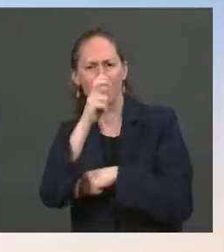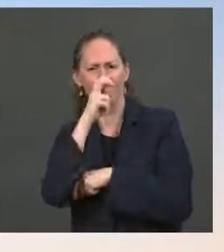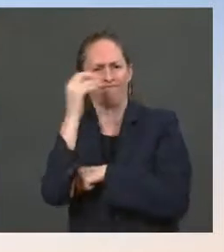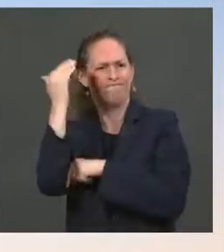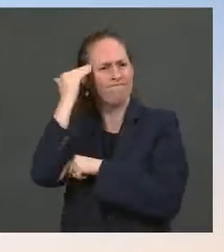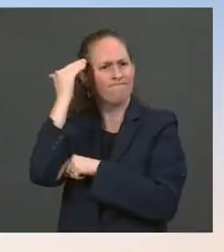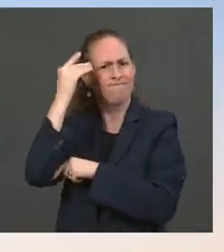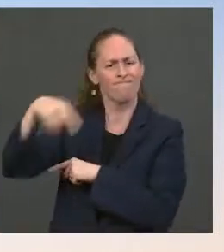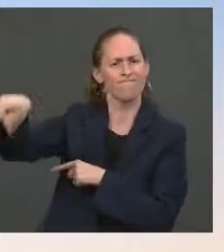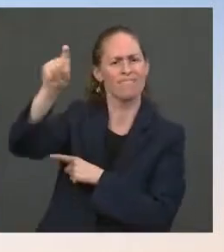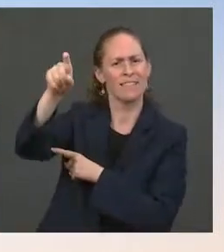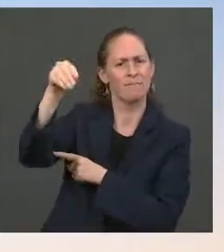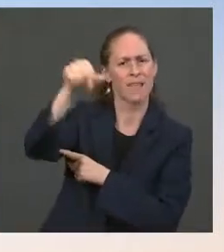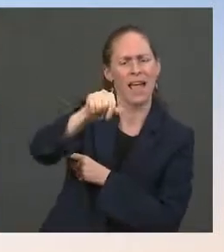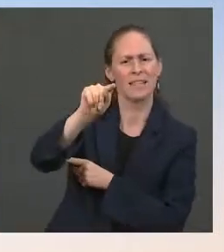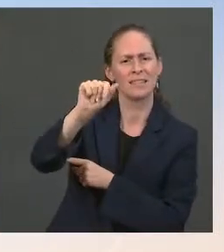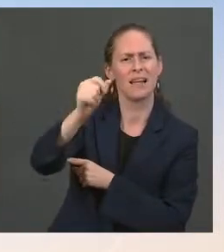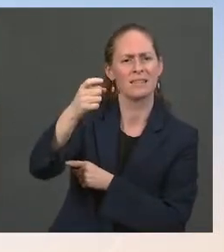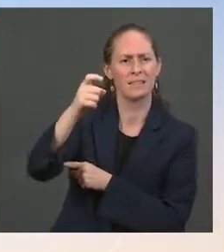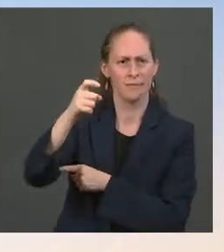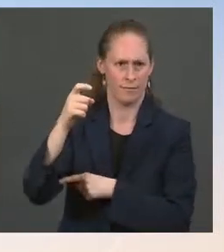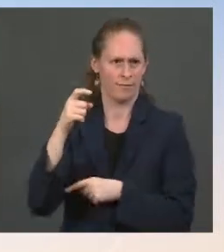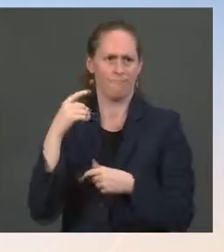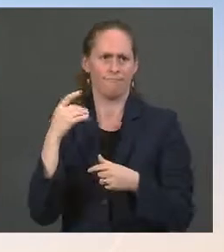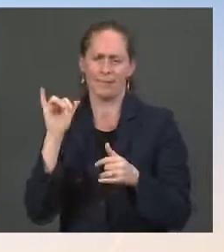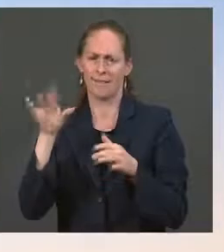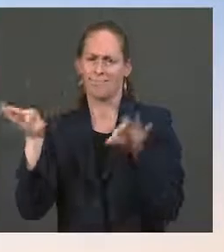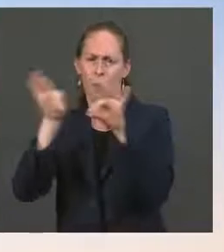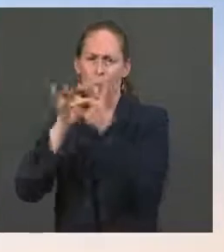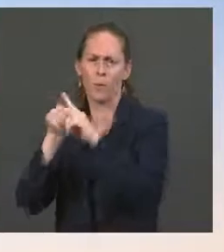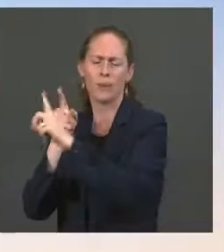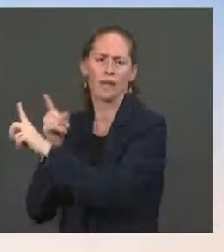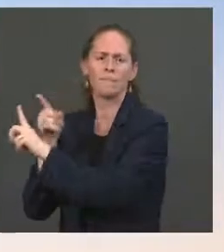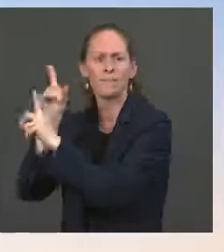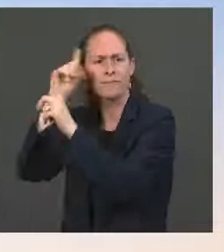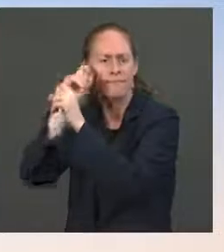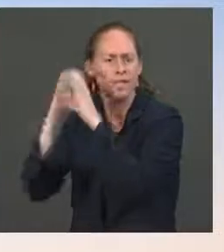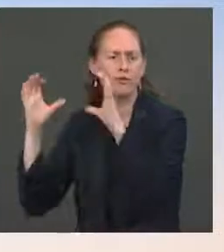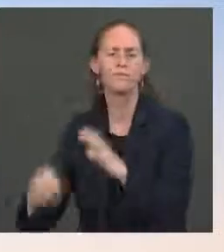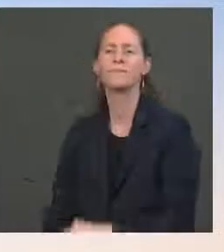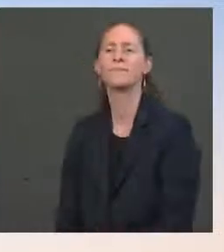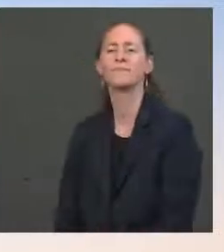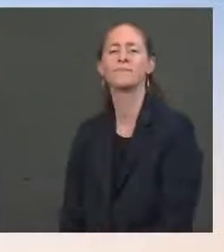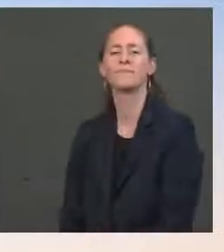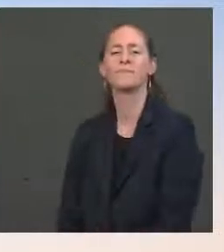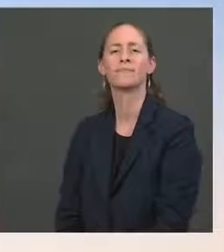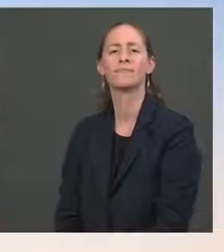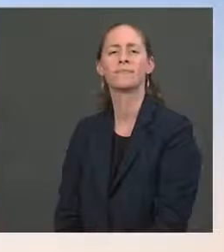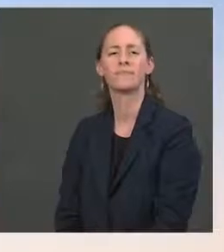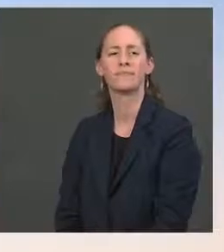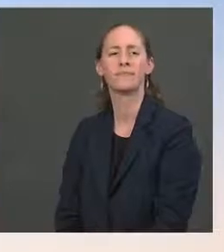and central to what he's fighting for in Congress right now. Just one other thing outside of Pandora. OPEC